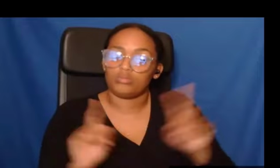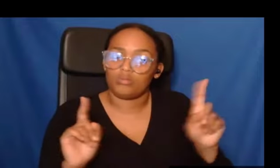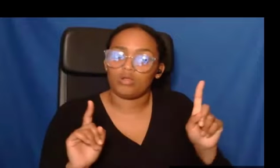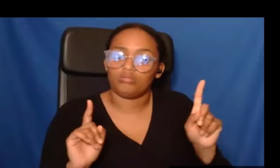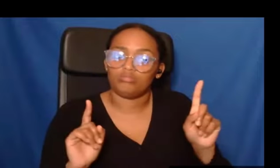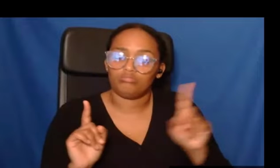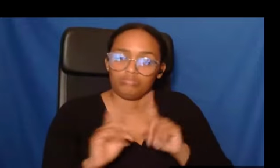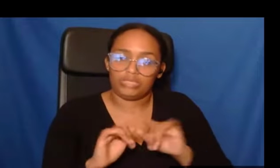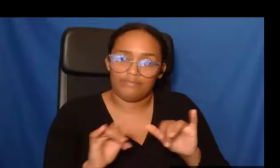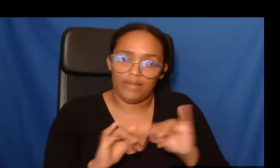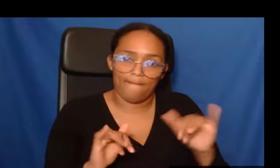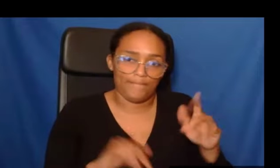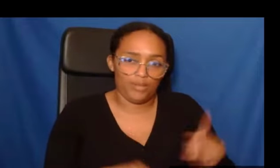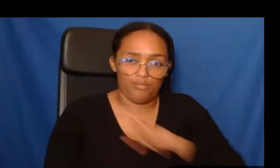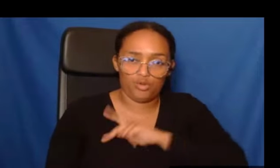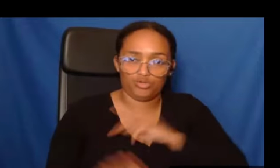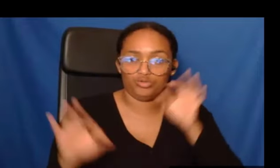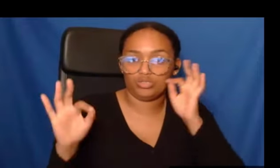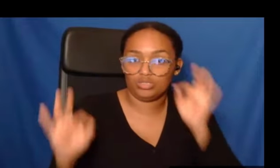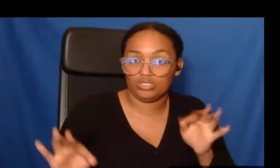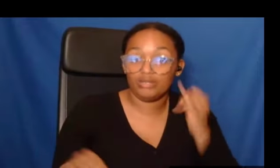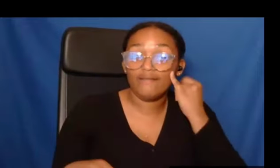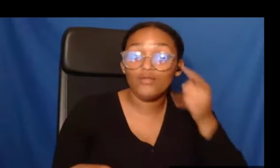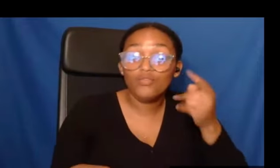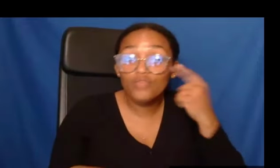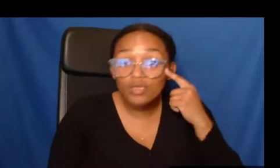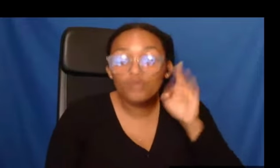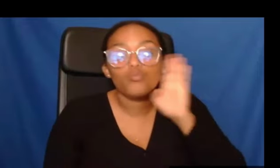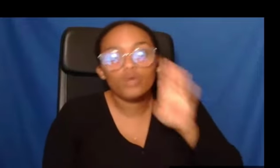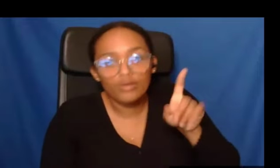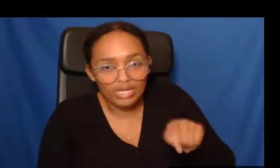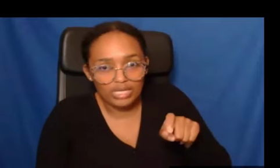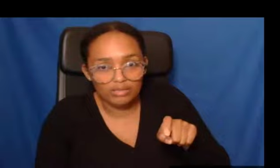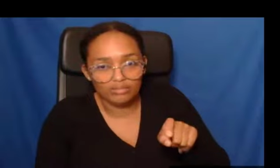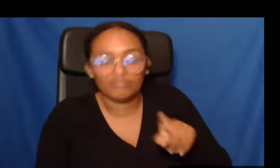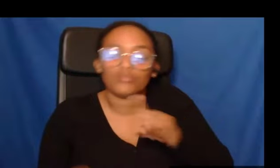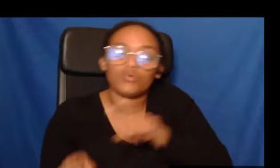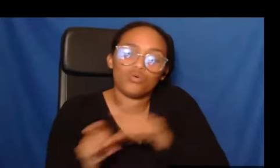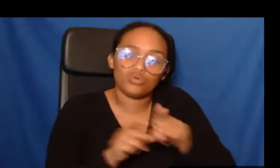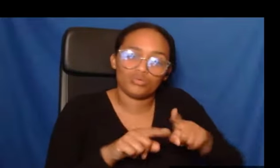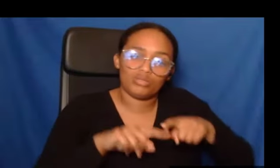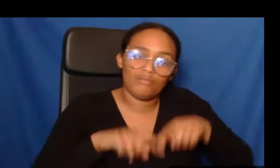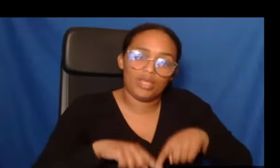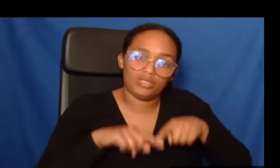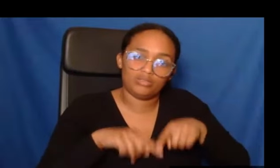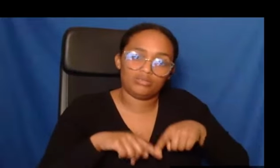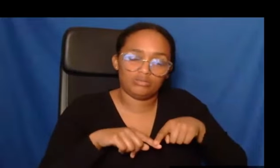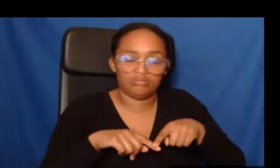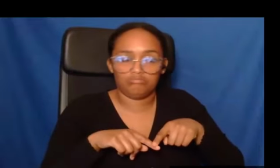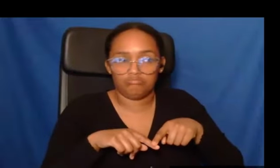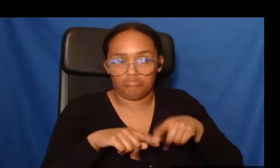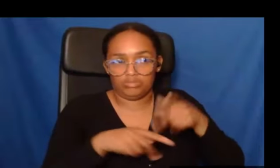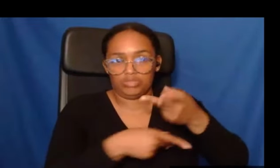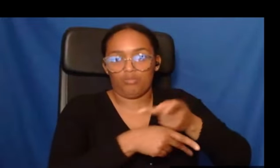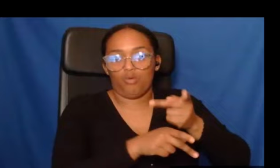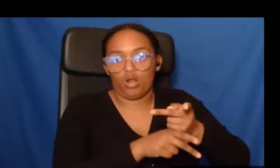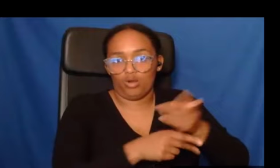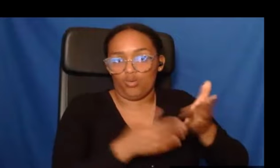decision whether or not you think you're going to need that. And I guess it depends on also the product you